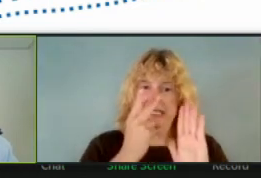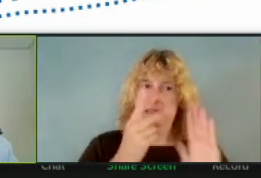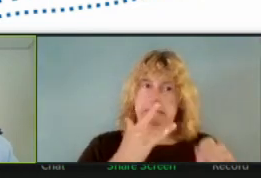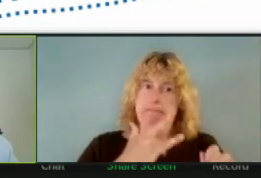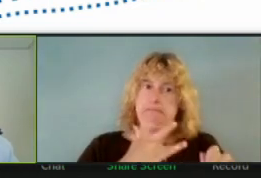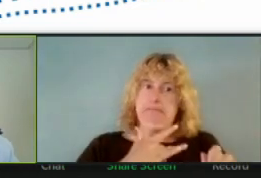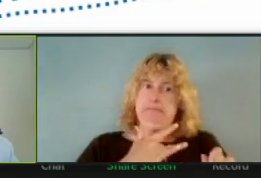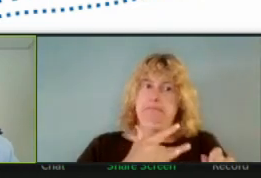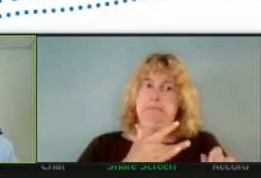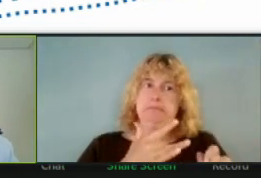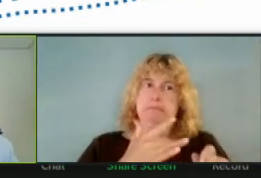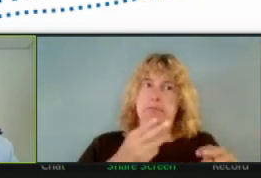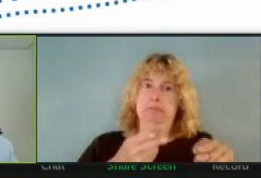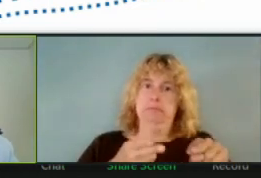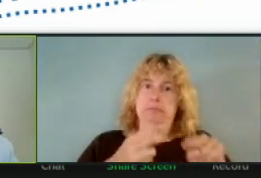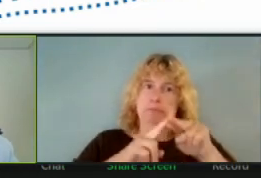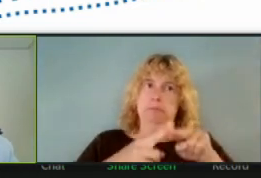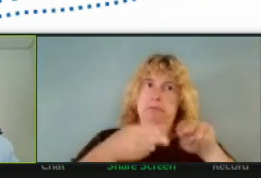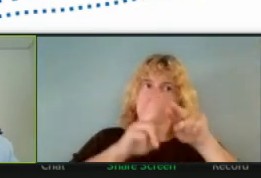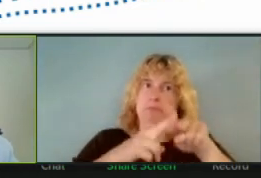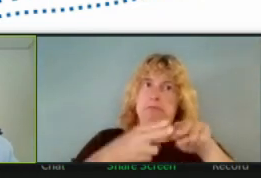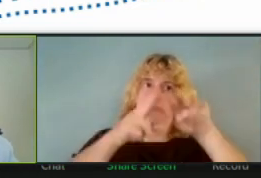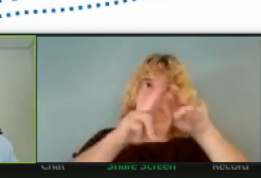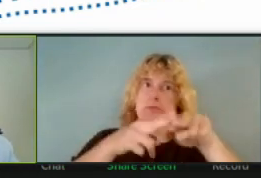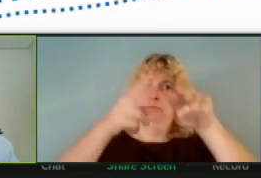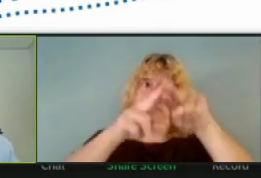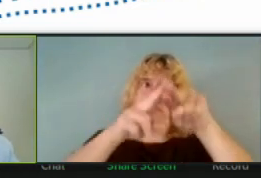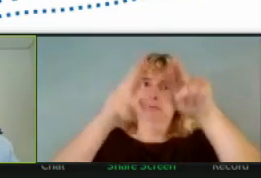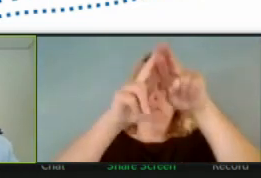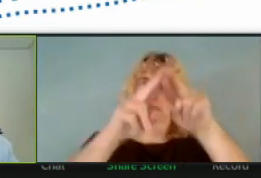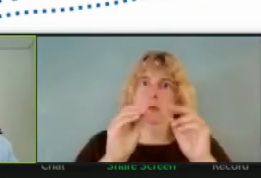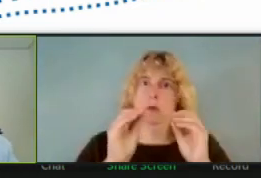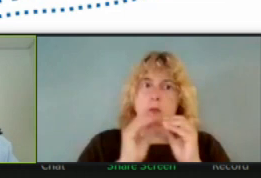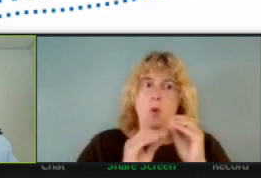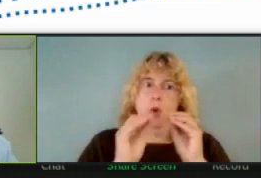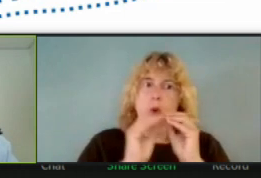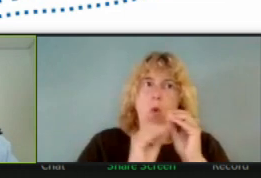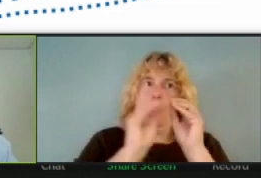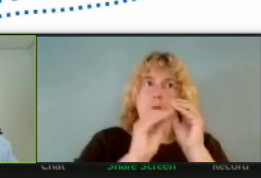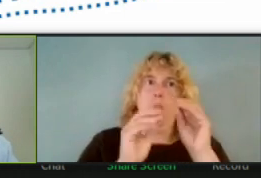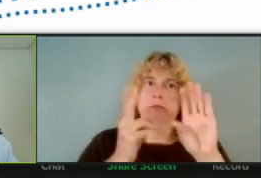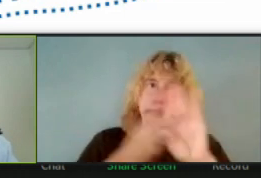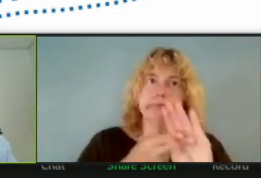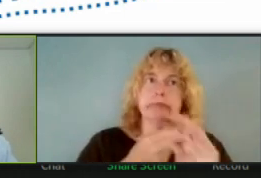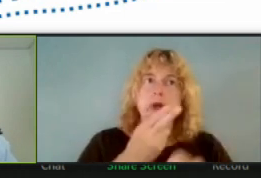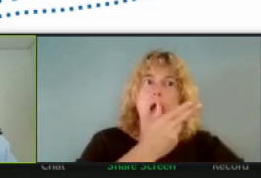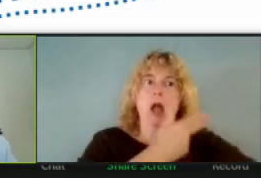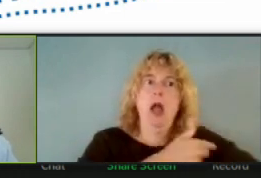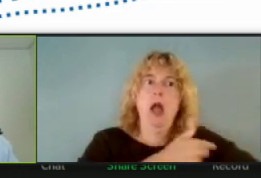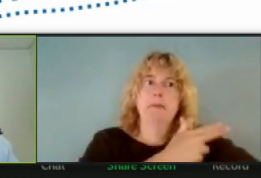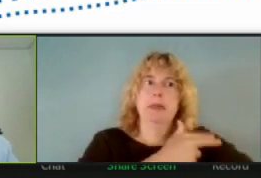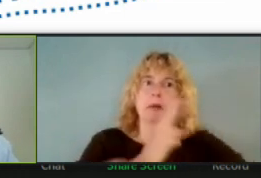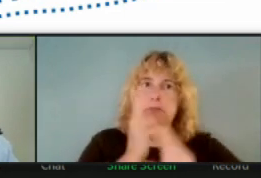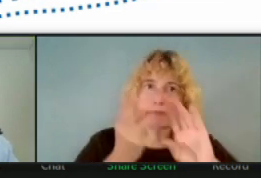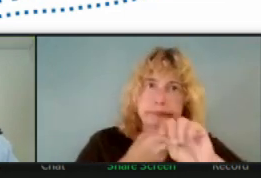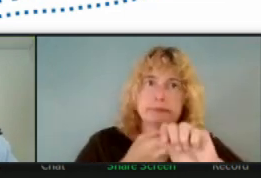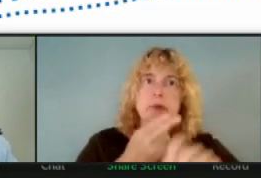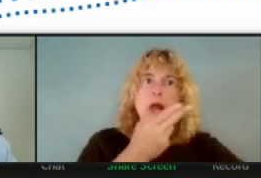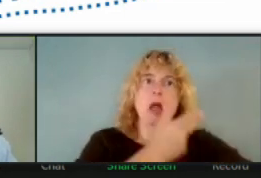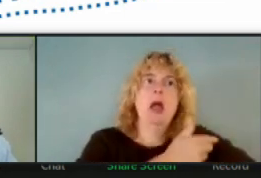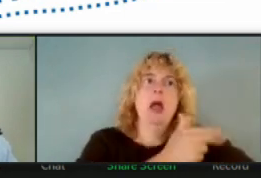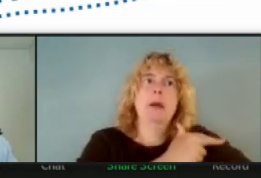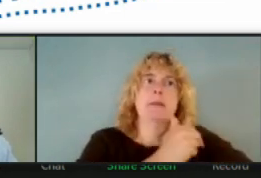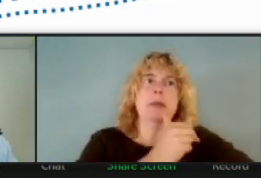toward increasing hospitalizations over time. So even though, you know, there's this talk about kids not needing